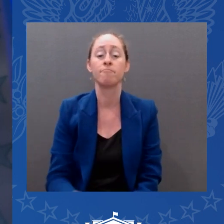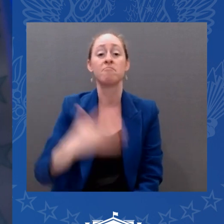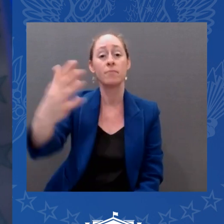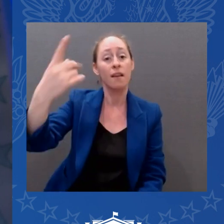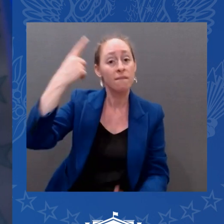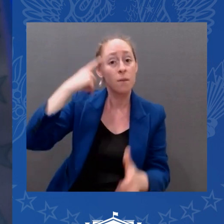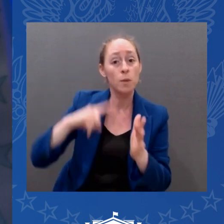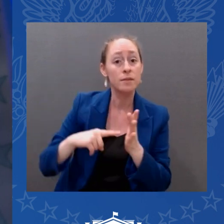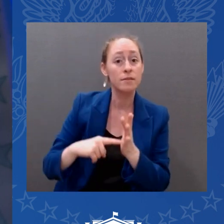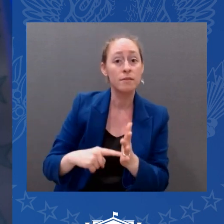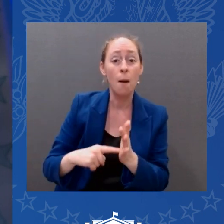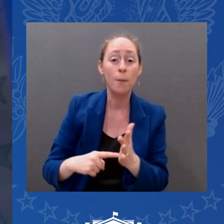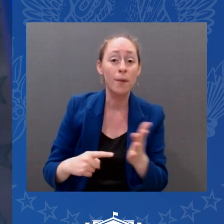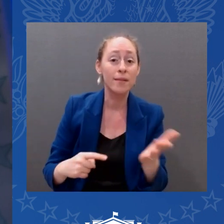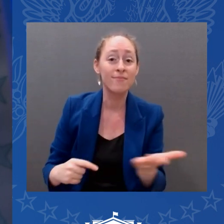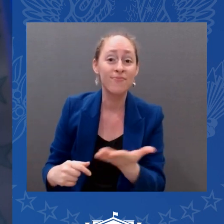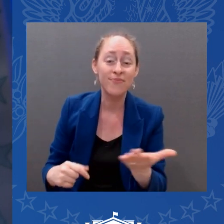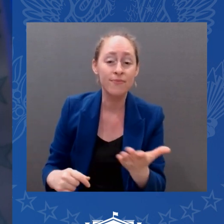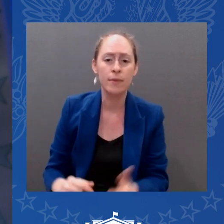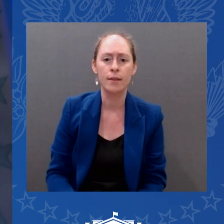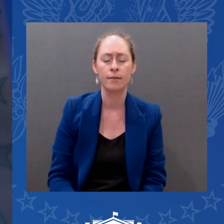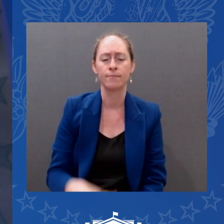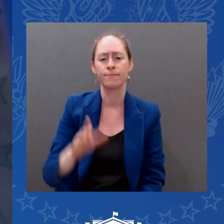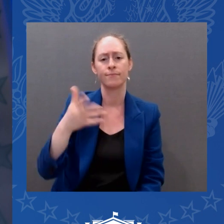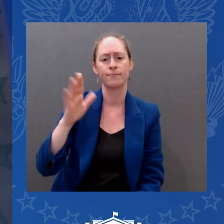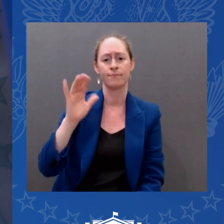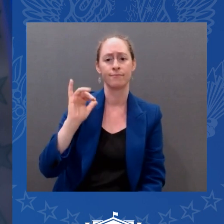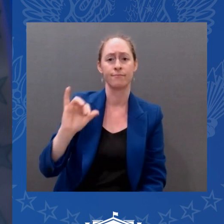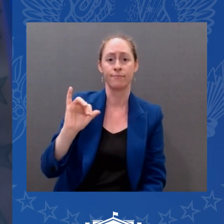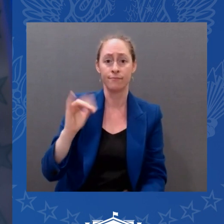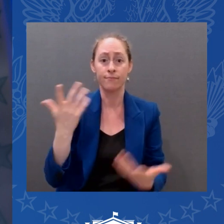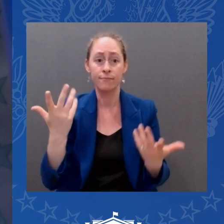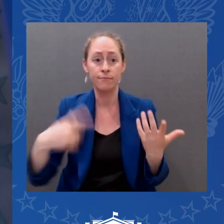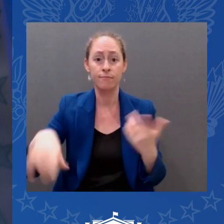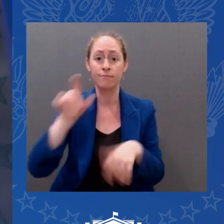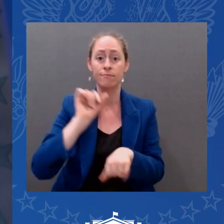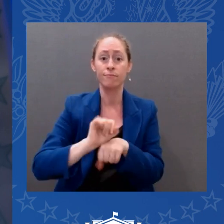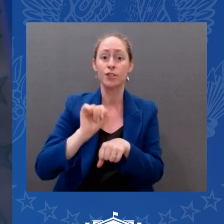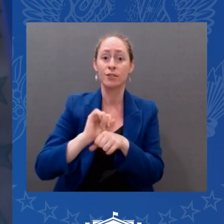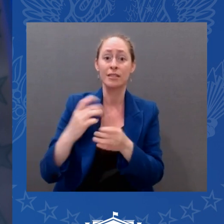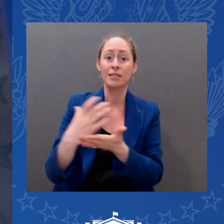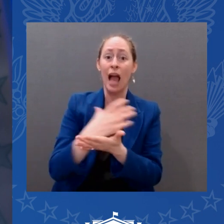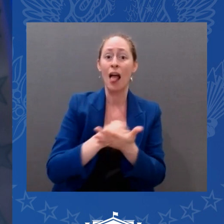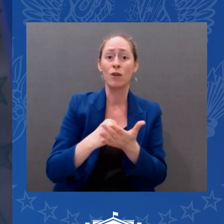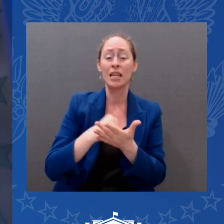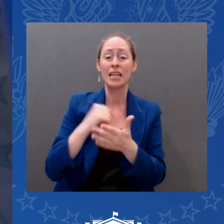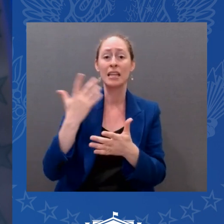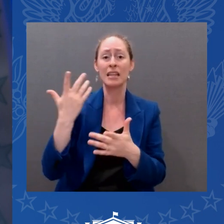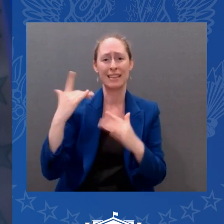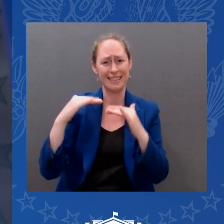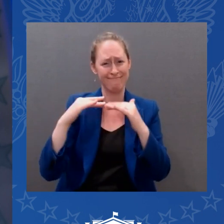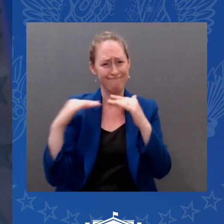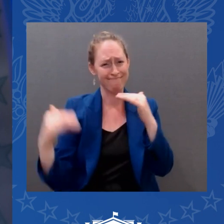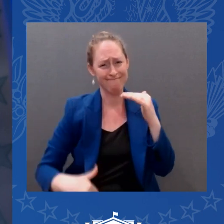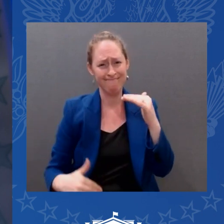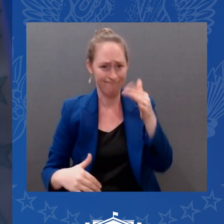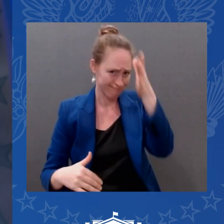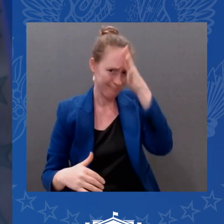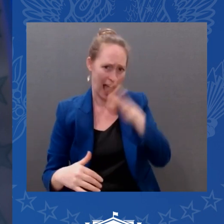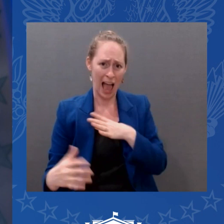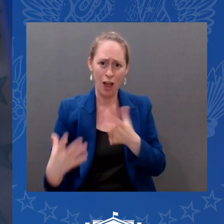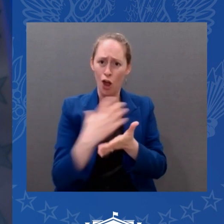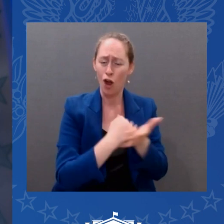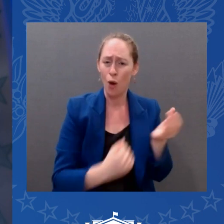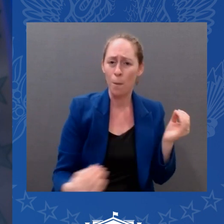barriers that continue to in the formal sector, while addressing the informal sector, overwhelmingly filled